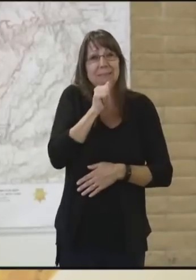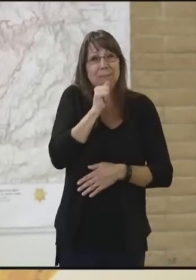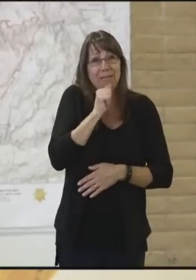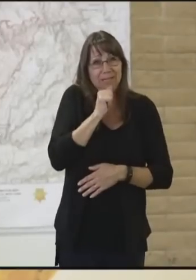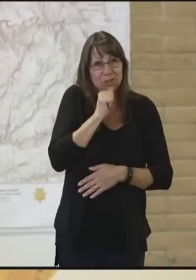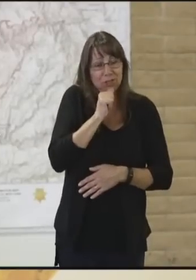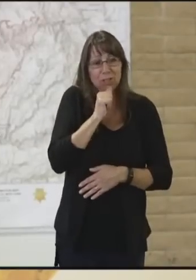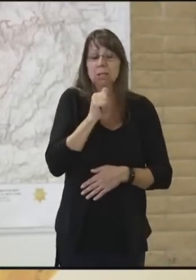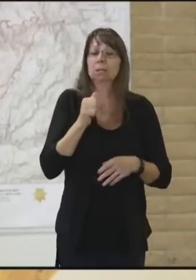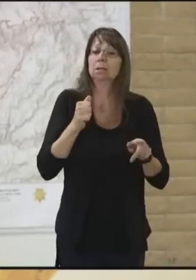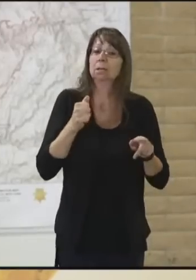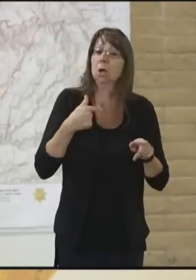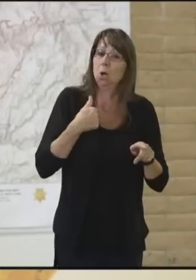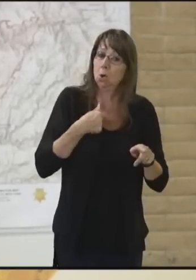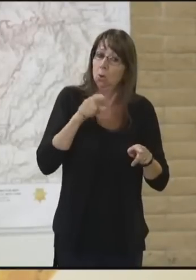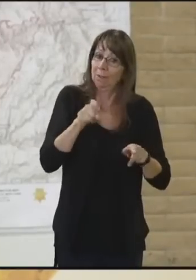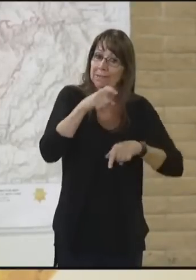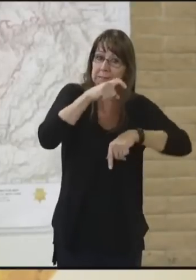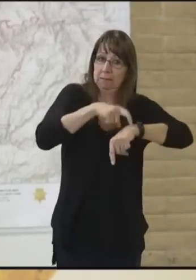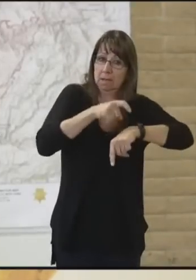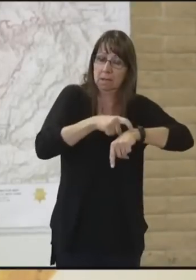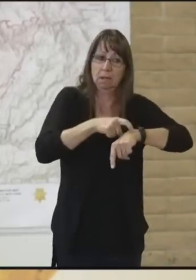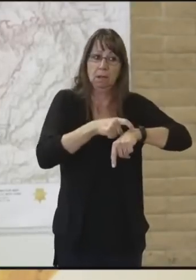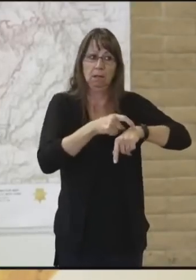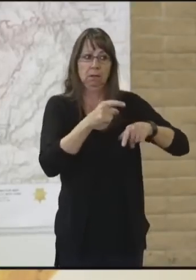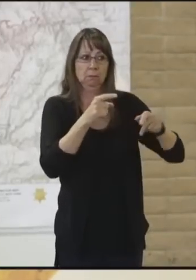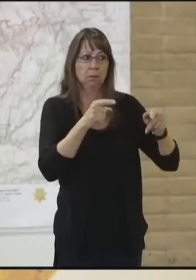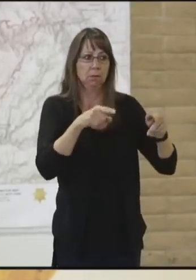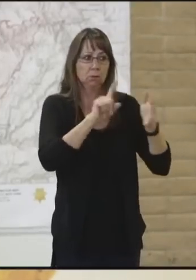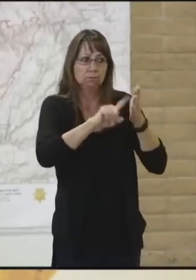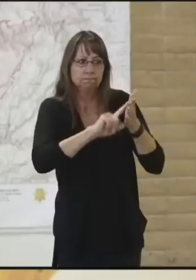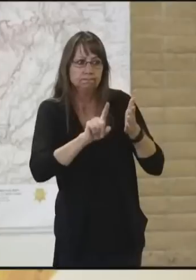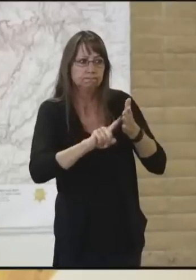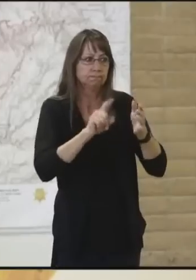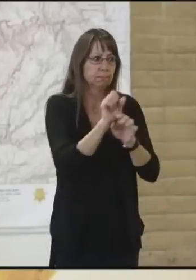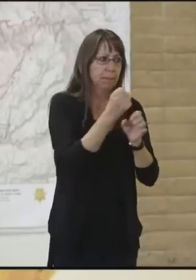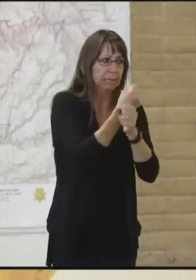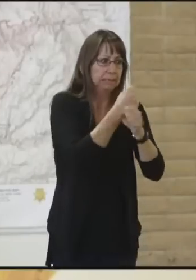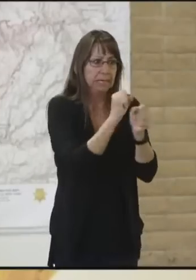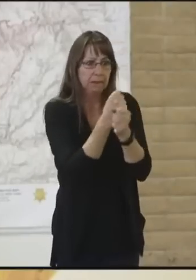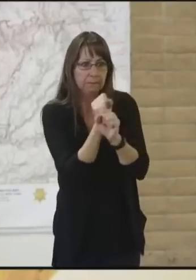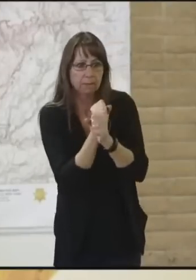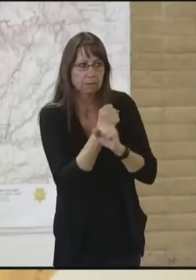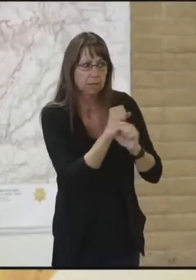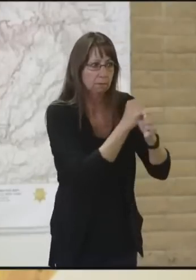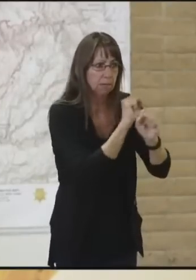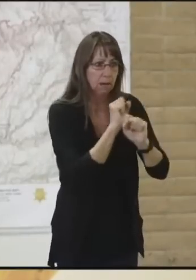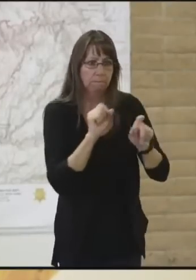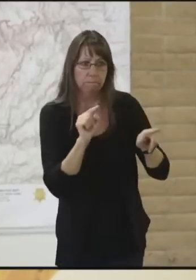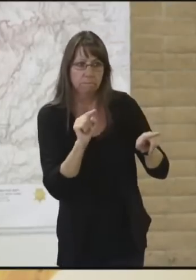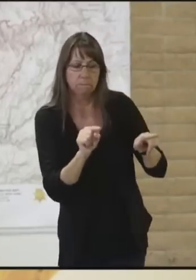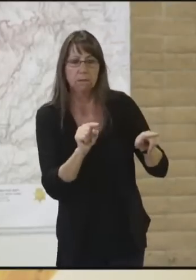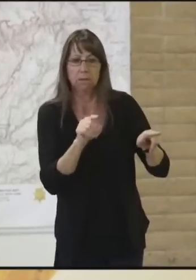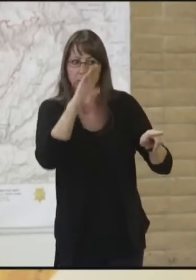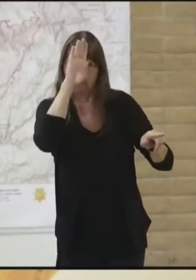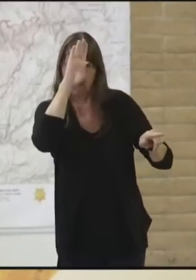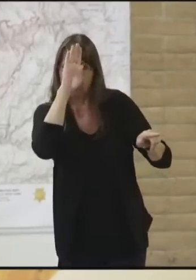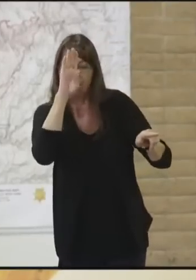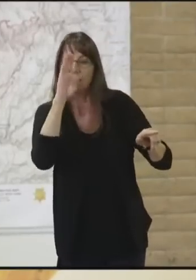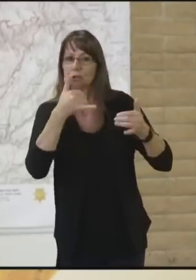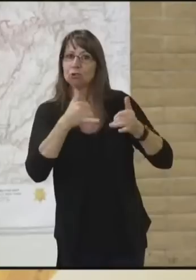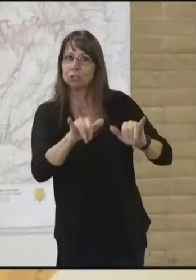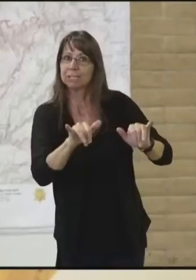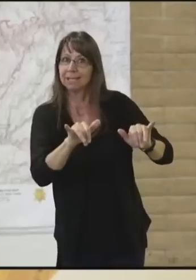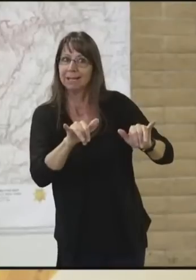to make it safe for folks to get back into that area, but more importantly, while our firefighters are in that area engaging in